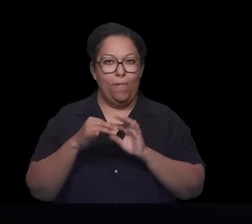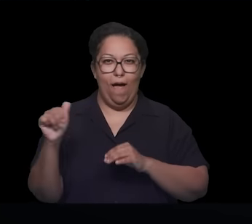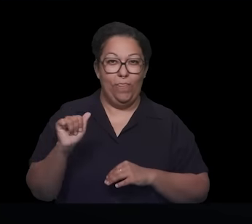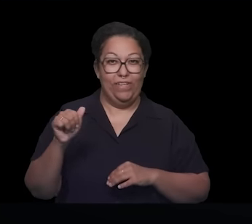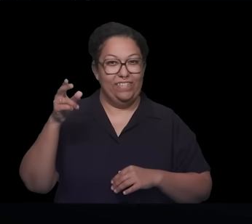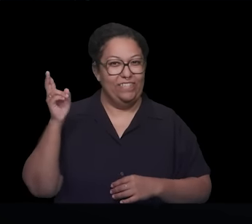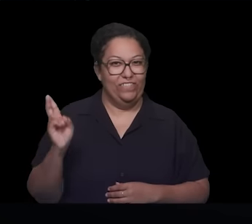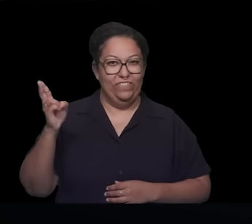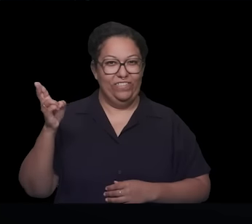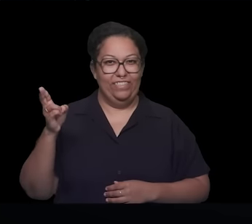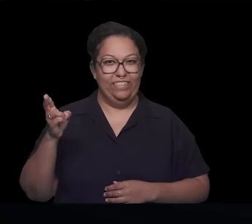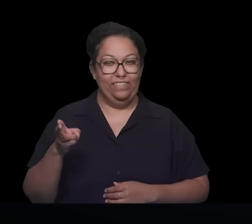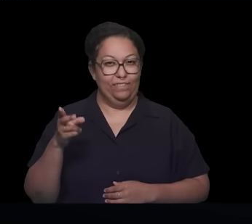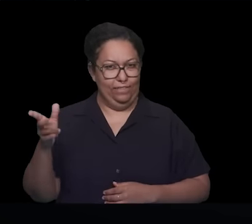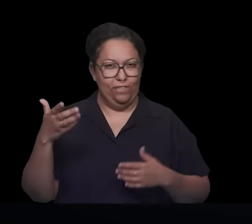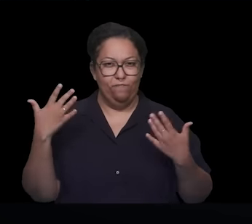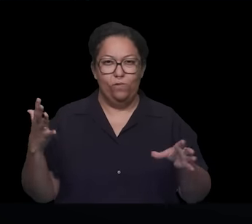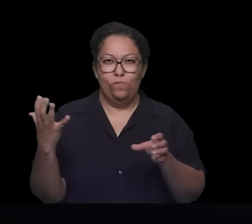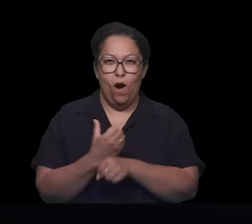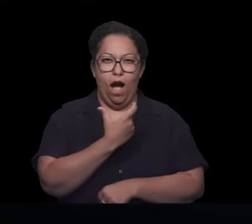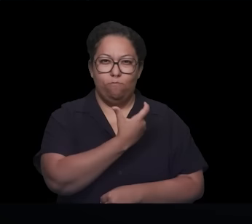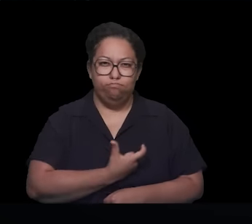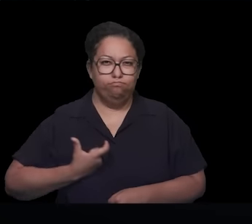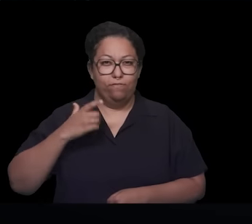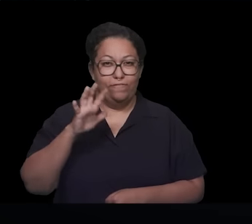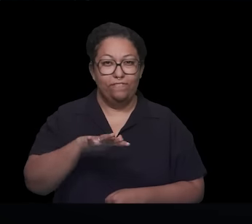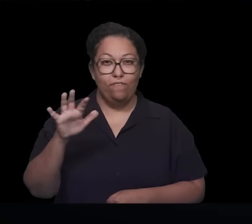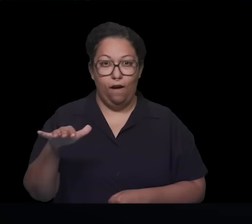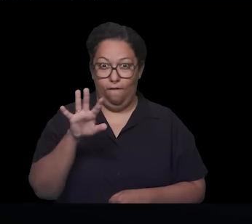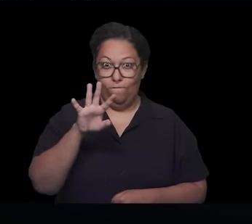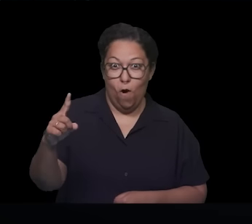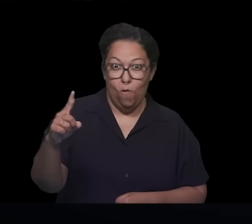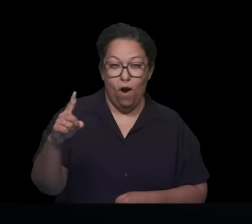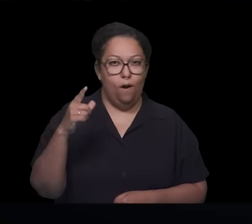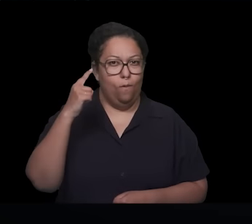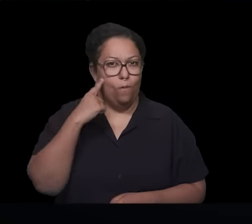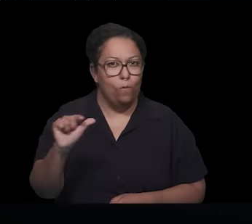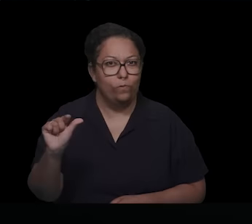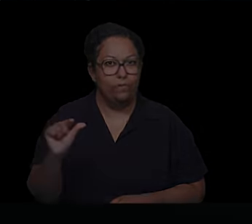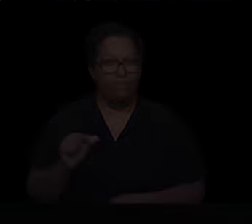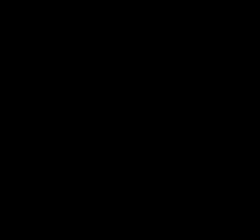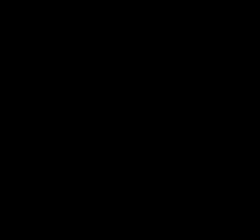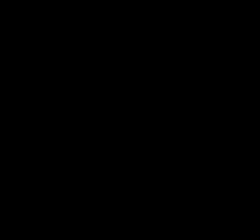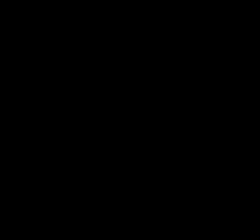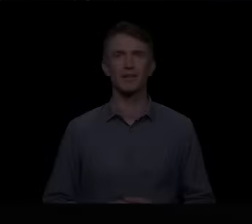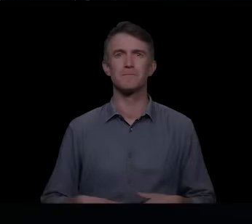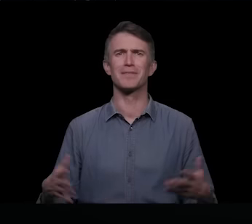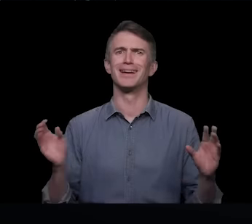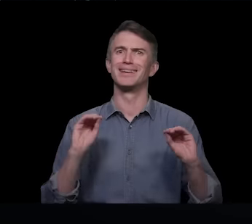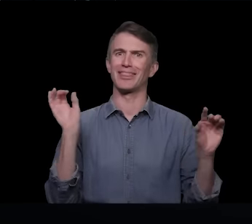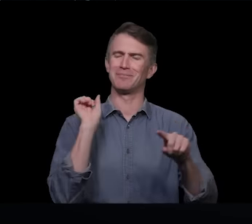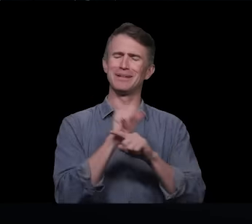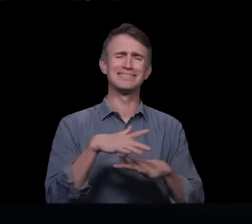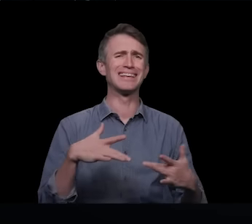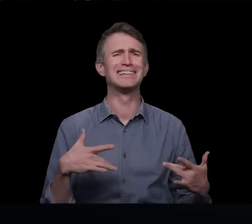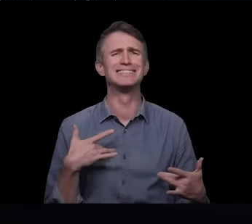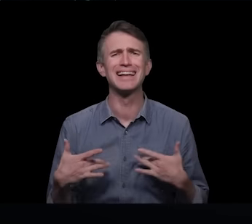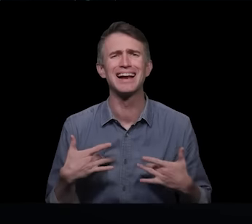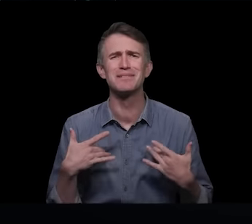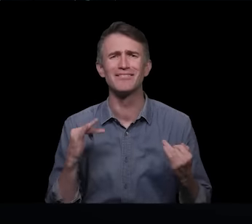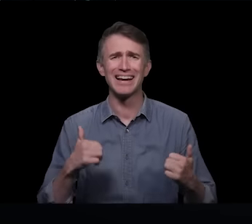Paralympic athlete in history. She's won 55 medals, 41 of them gold. A blonde woman. Nothing beats